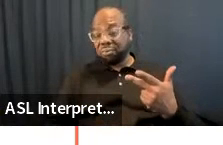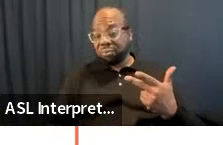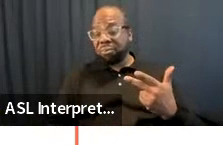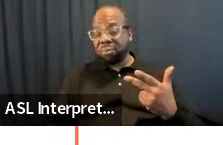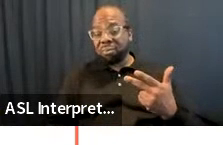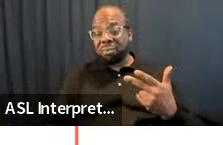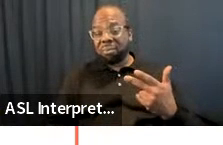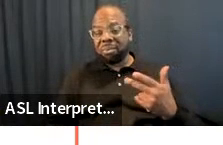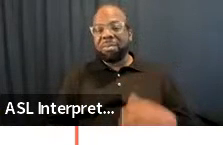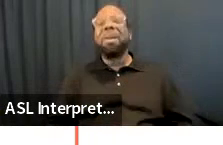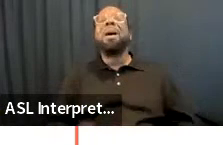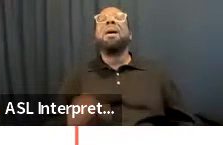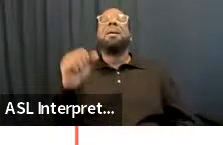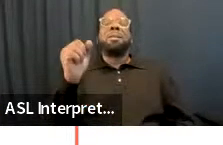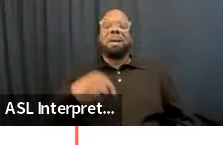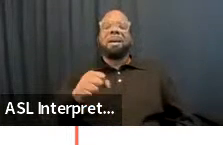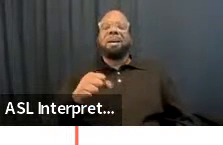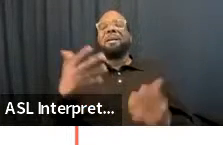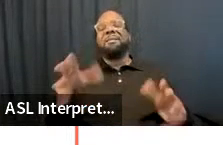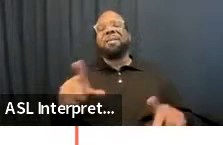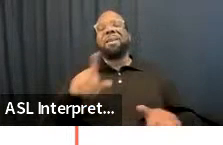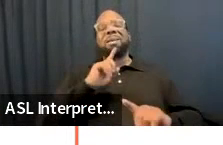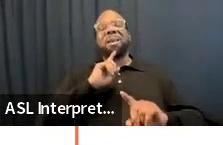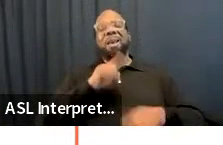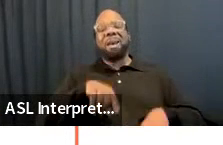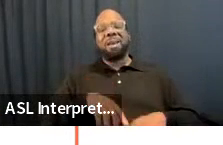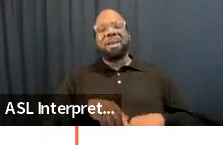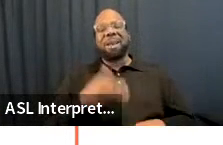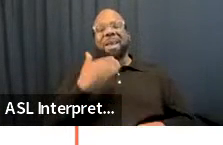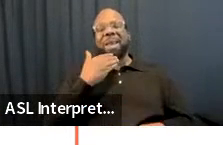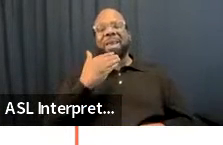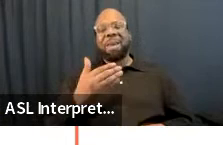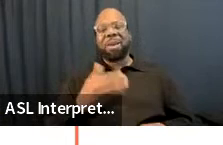As far as you're going, yes, that's all. Okay. Thank you, Sandy.